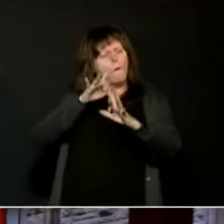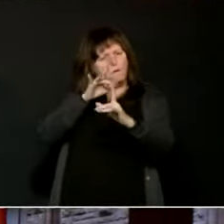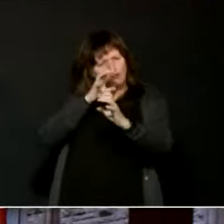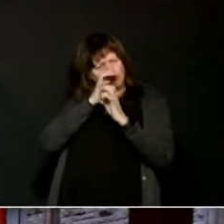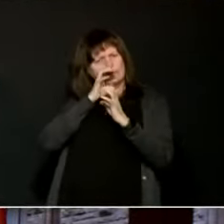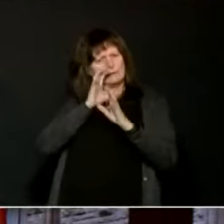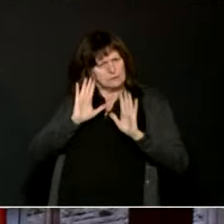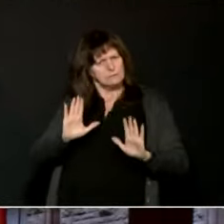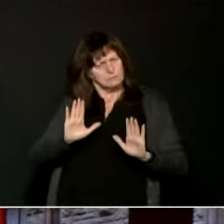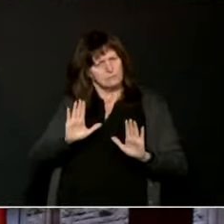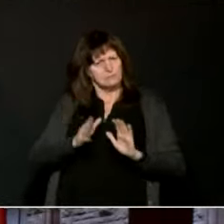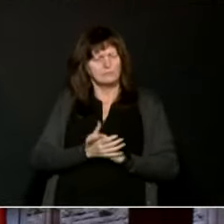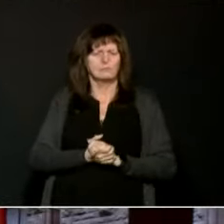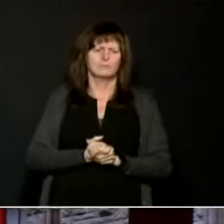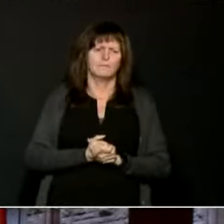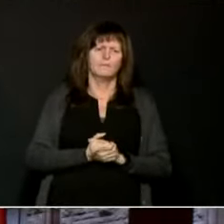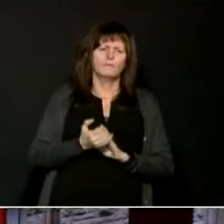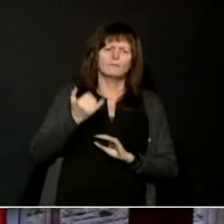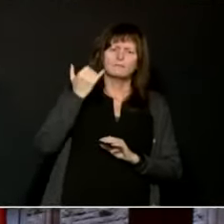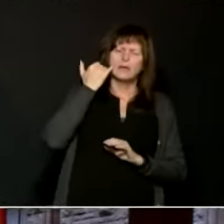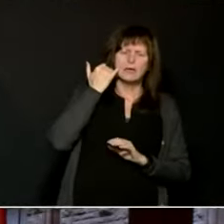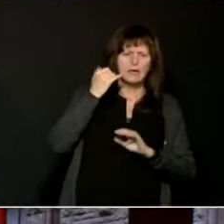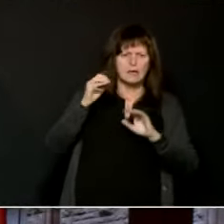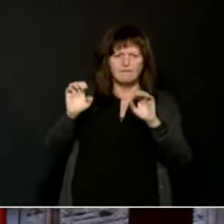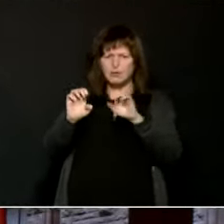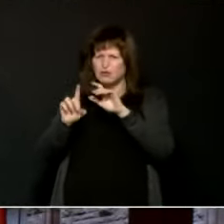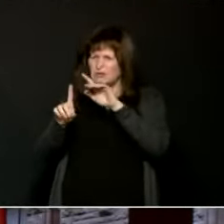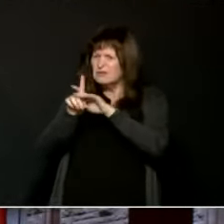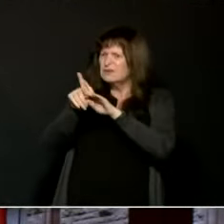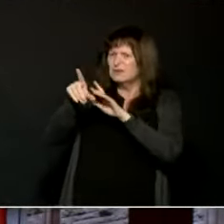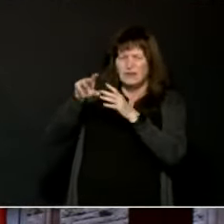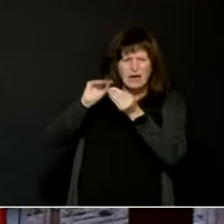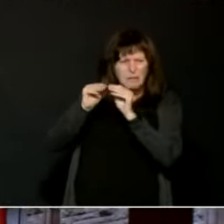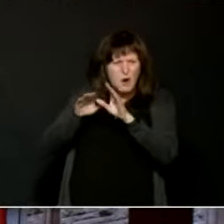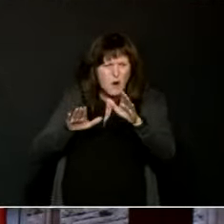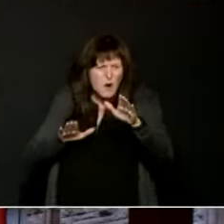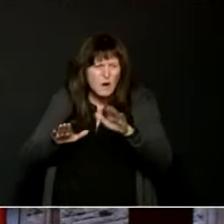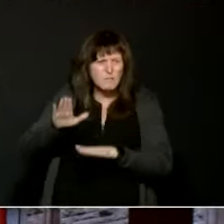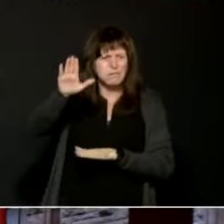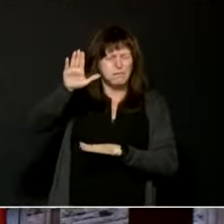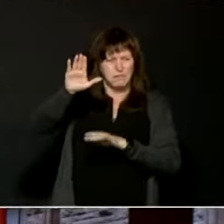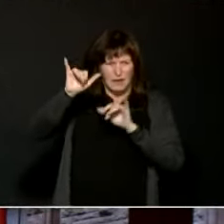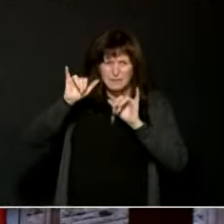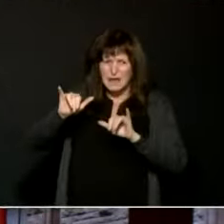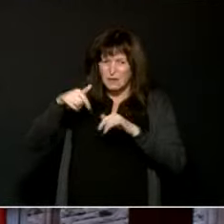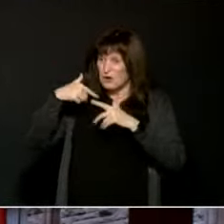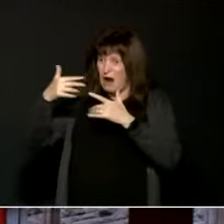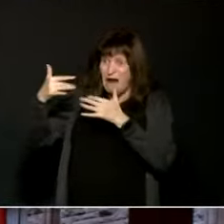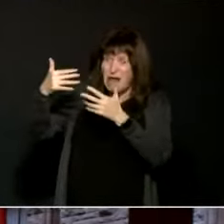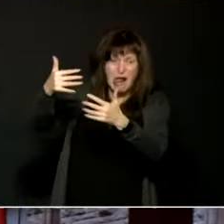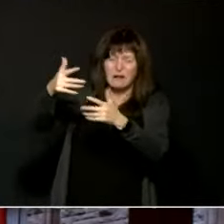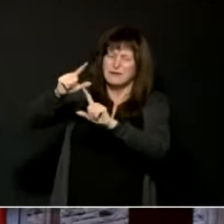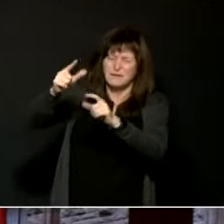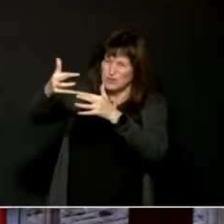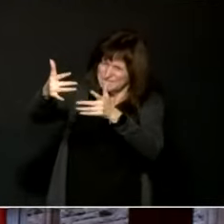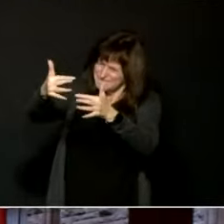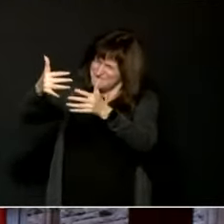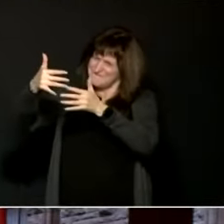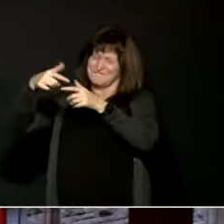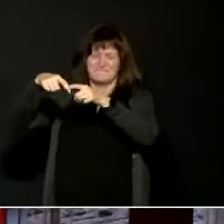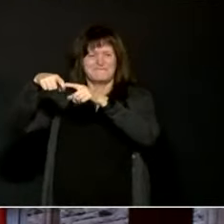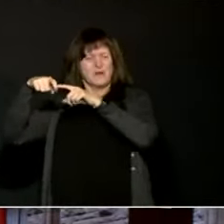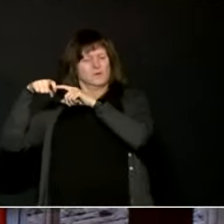of emergency brake and sudden and increased at any level really, not just from the progression up at that